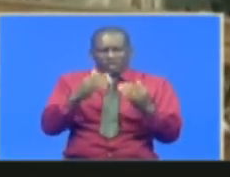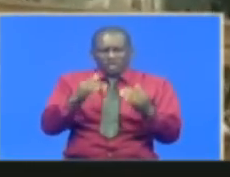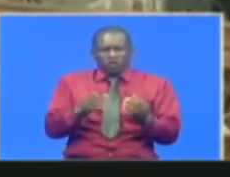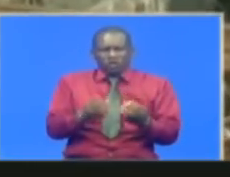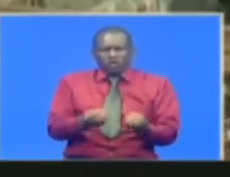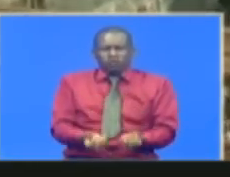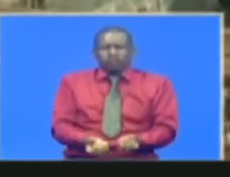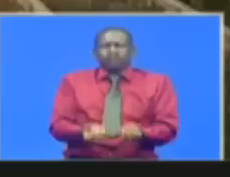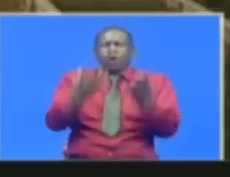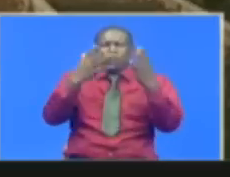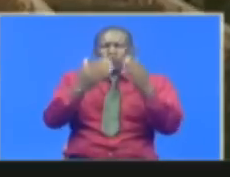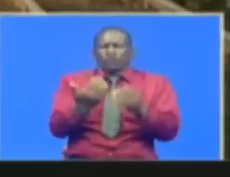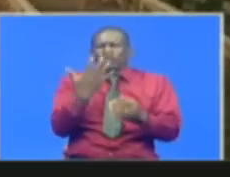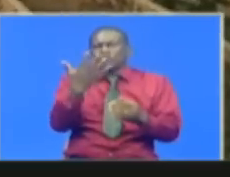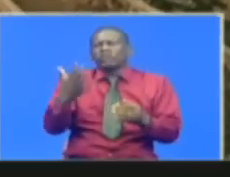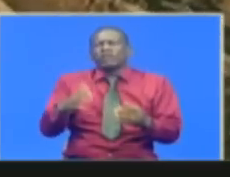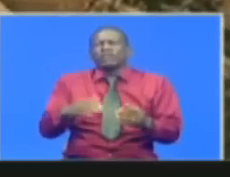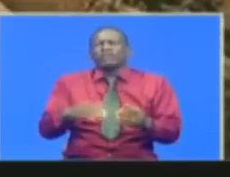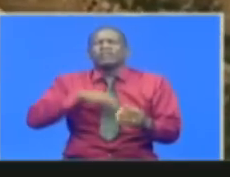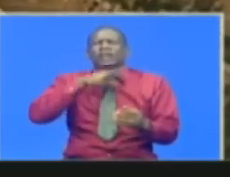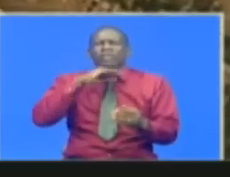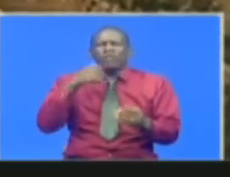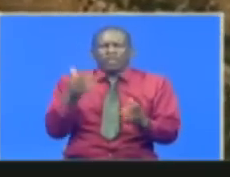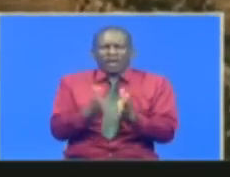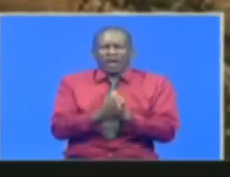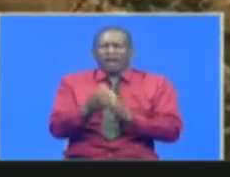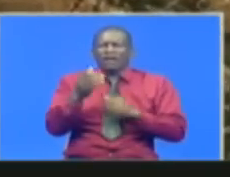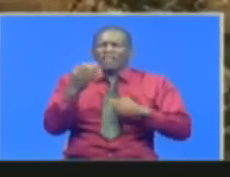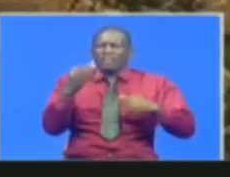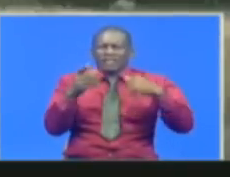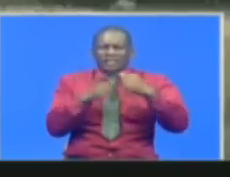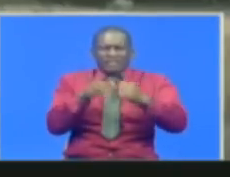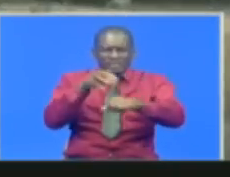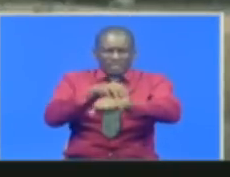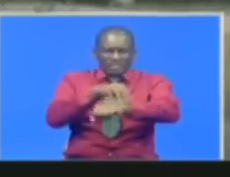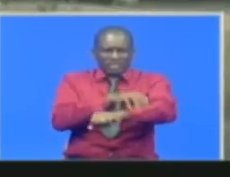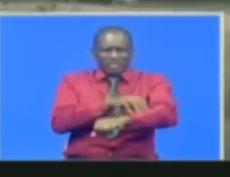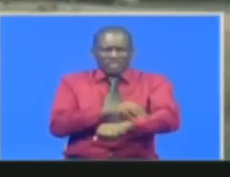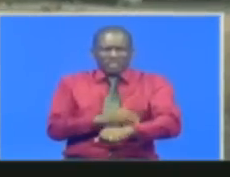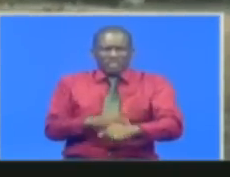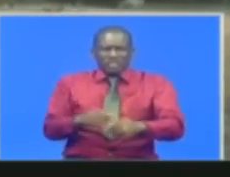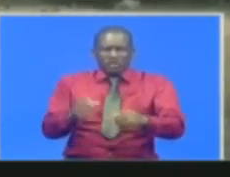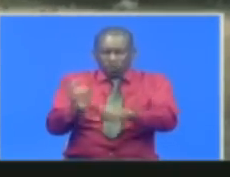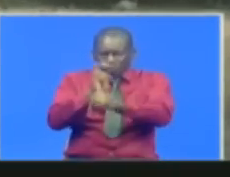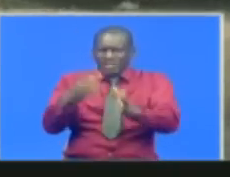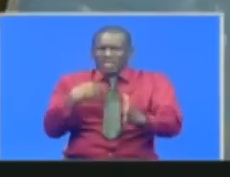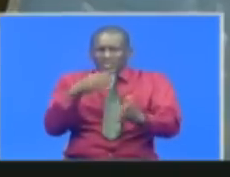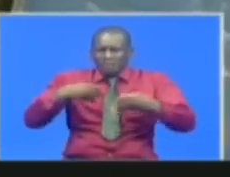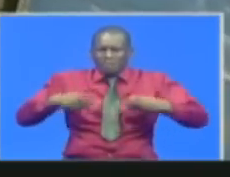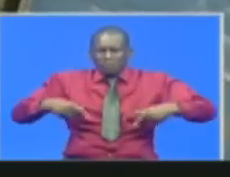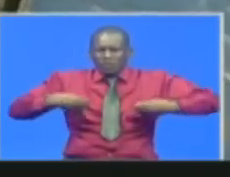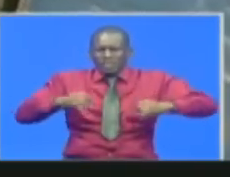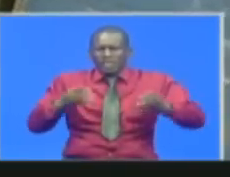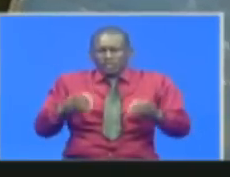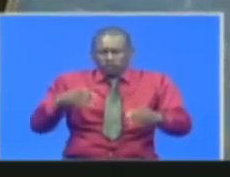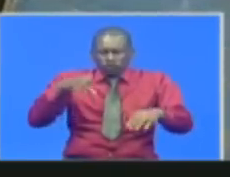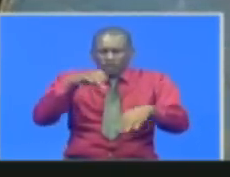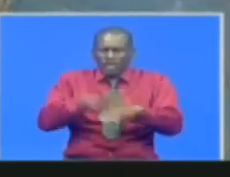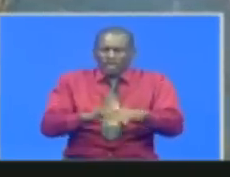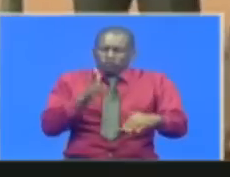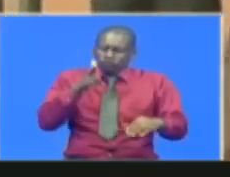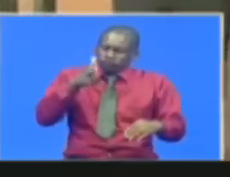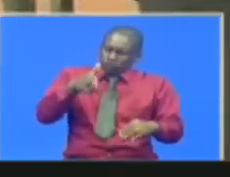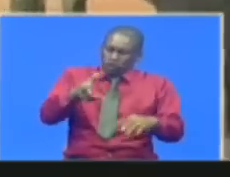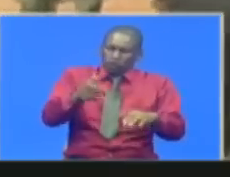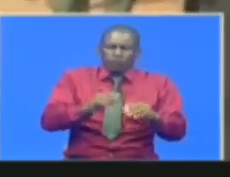was 55 dead and 36 injured, an Interior Ministry spokesman said. Witnesses said people were trying to collect petrol leaking from the